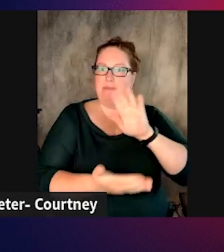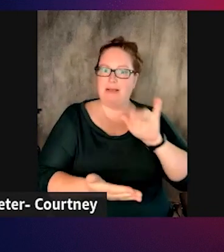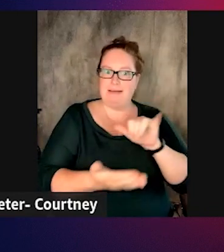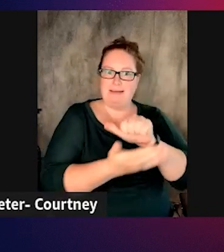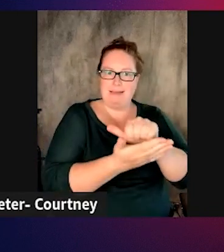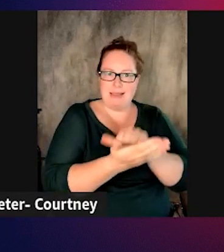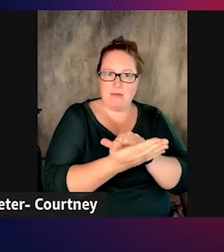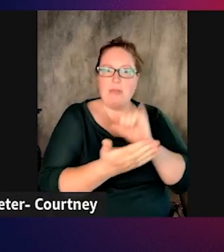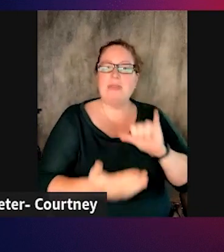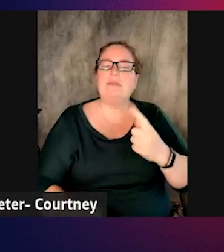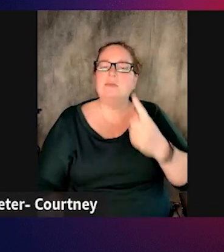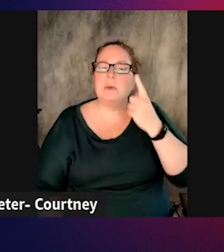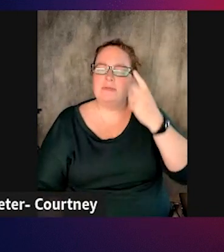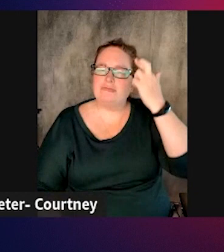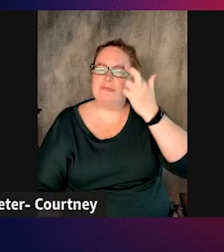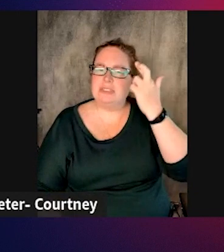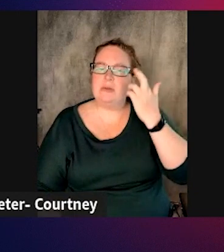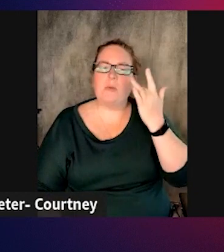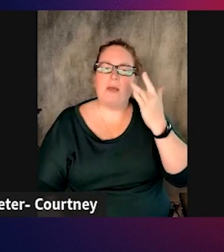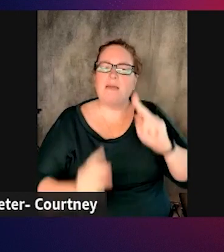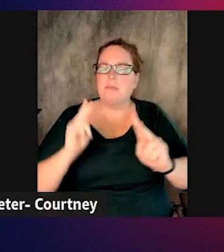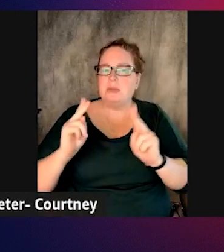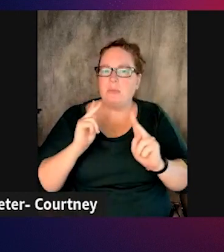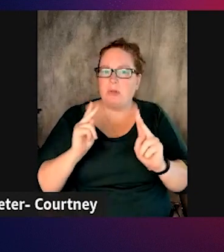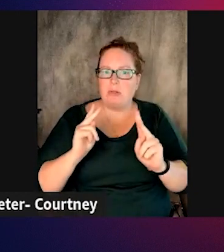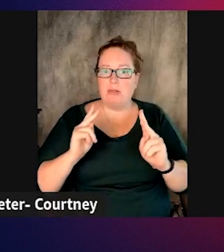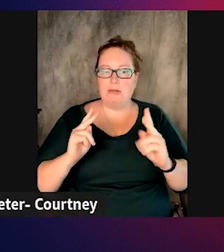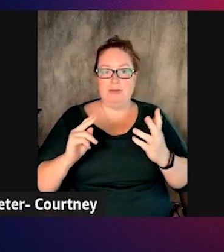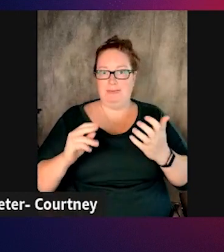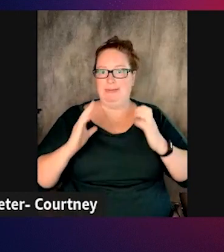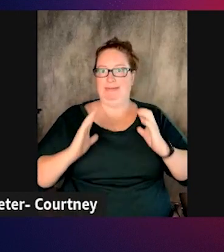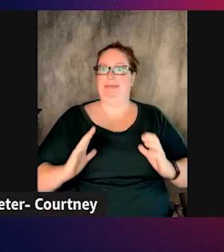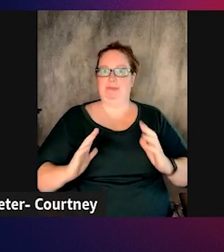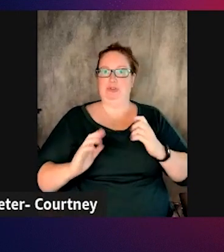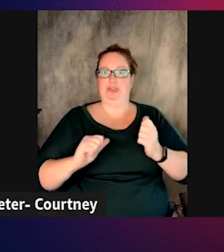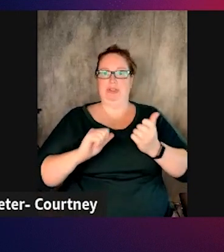of the main reasons why customers are operating per